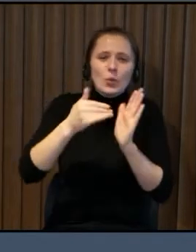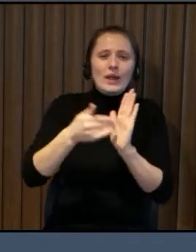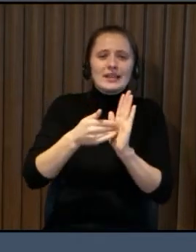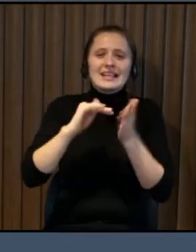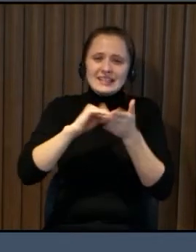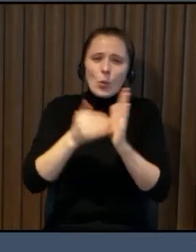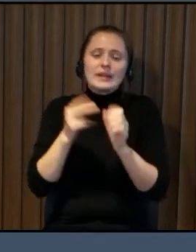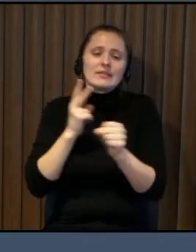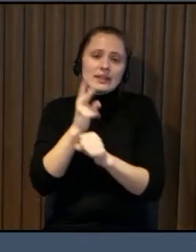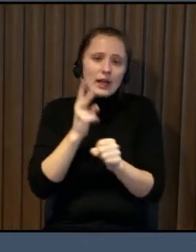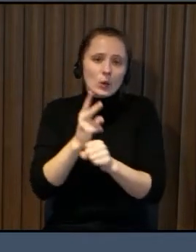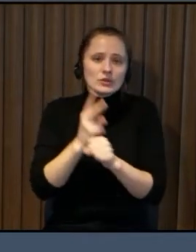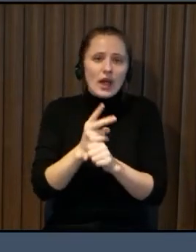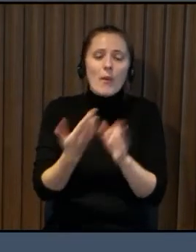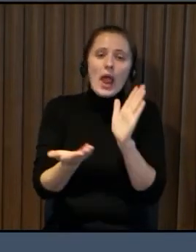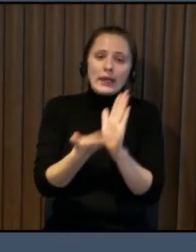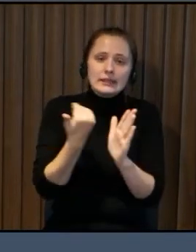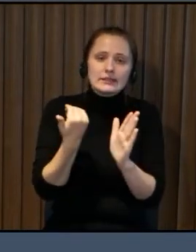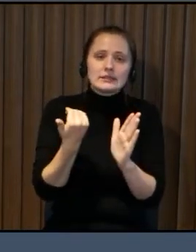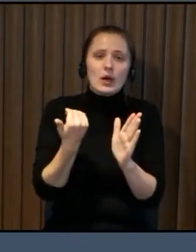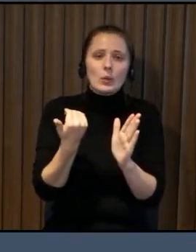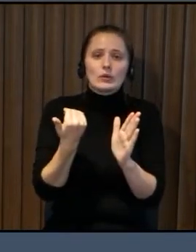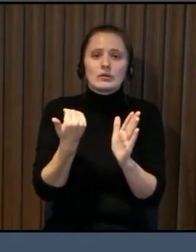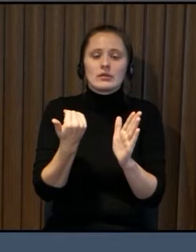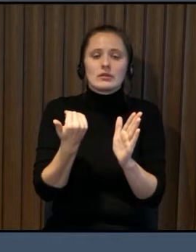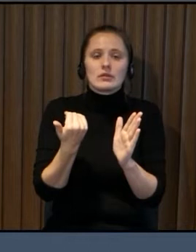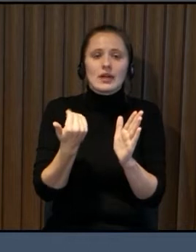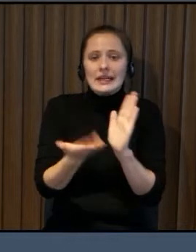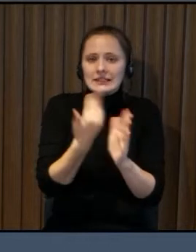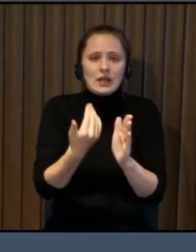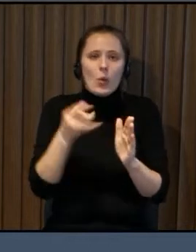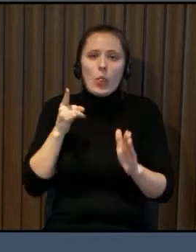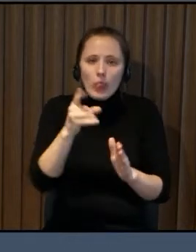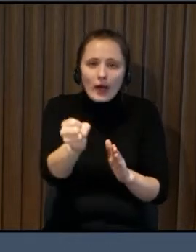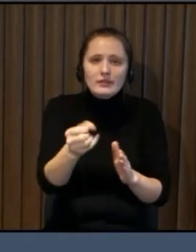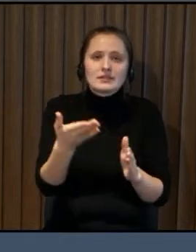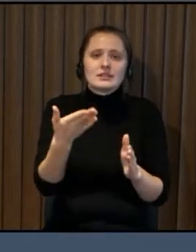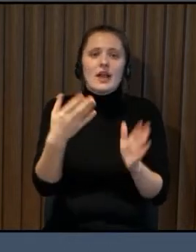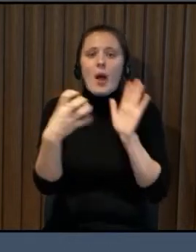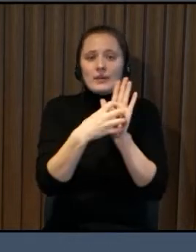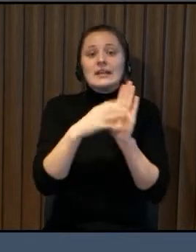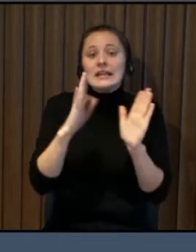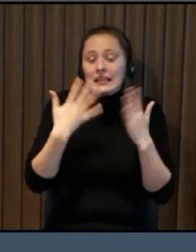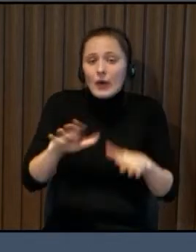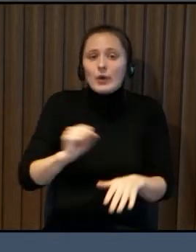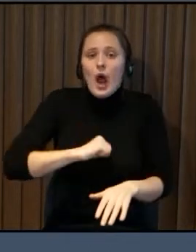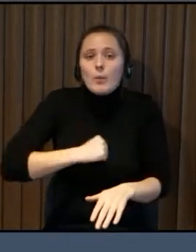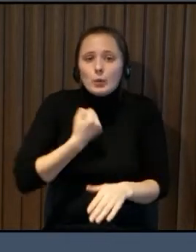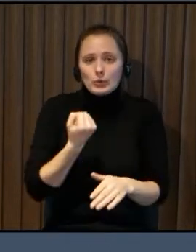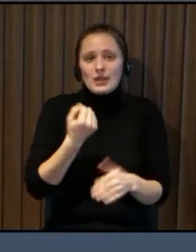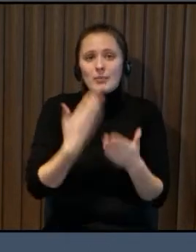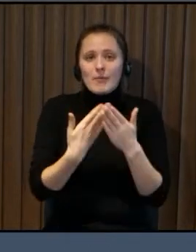are requesting attention. So these are situational disturbances. And in order to call